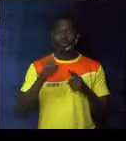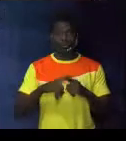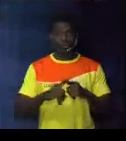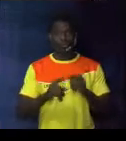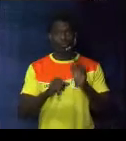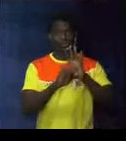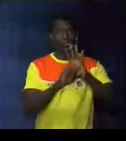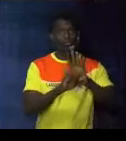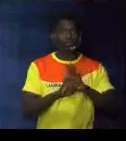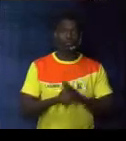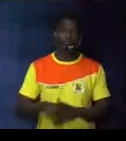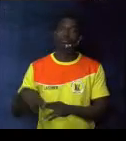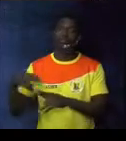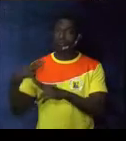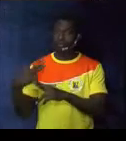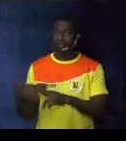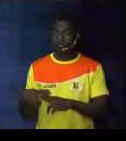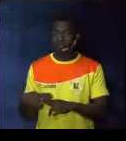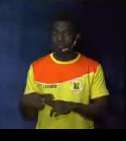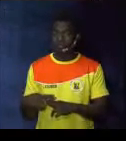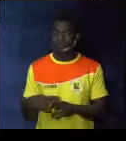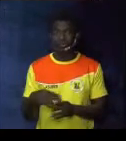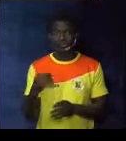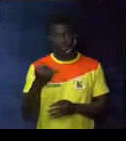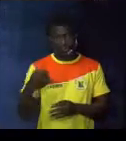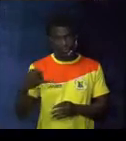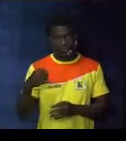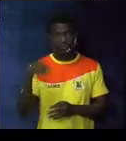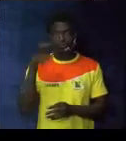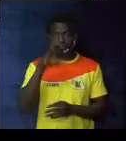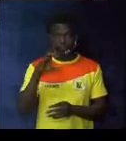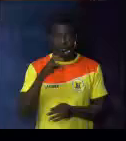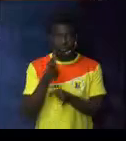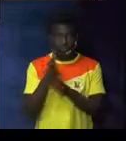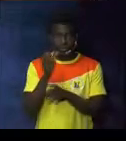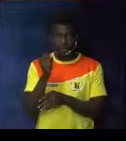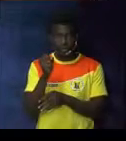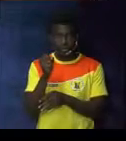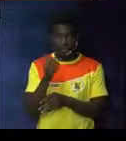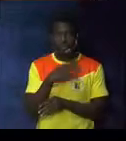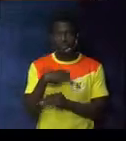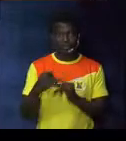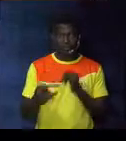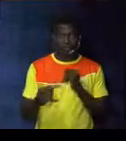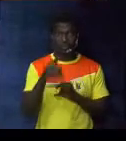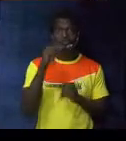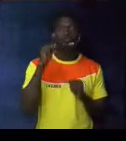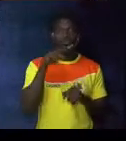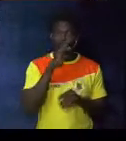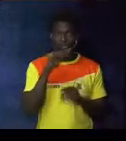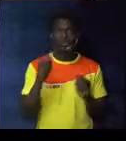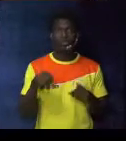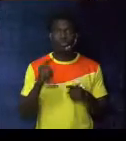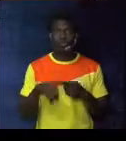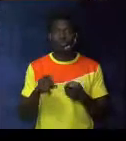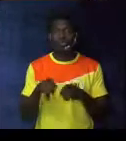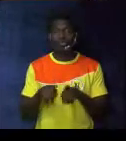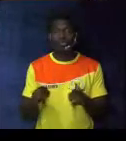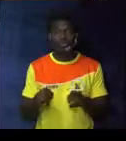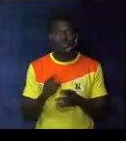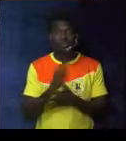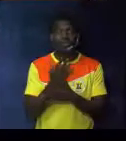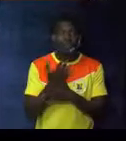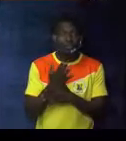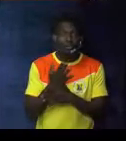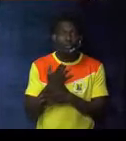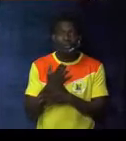to identify, you should be able to name, you should be able to draw circle lines. Then finally, you should be able to